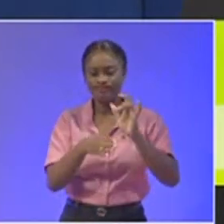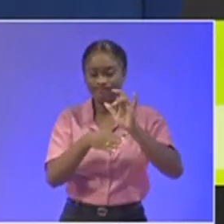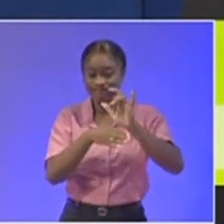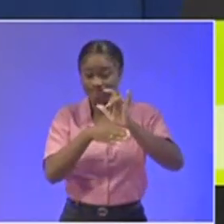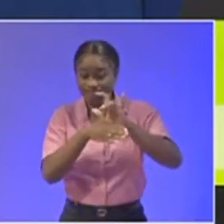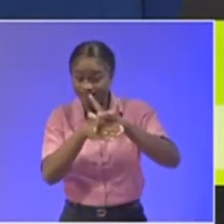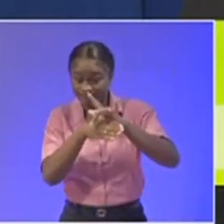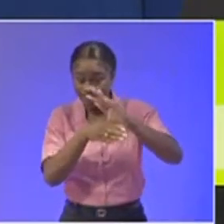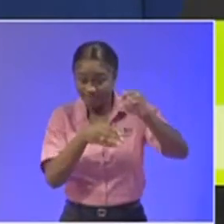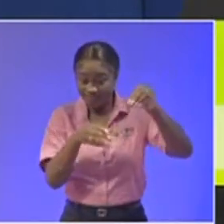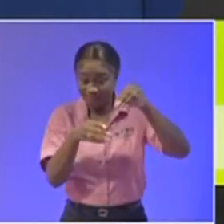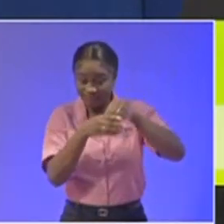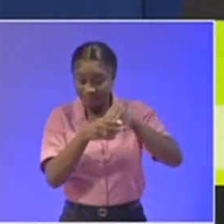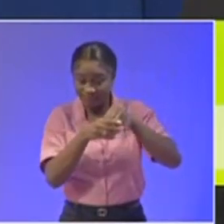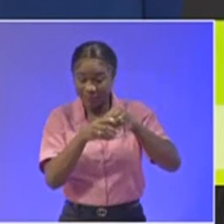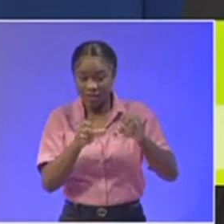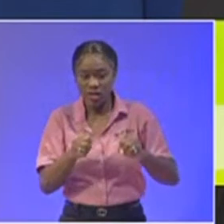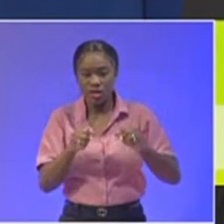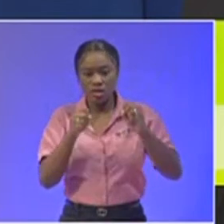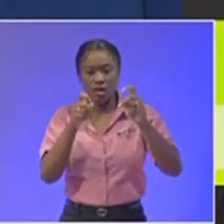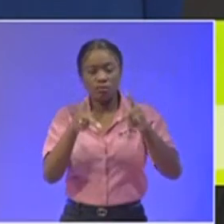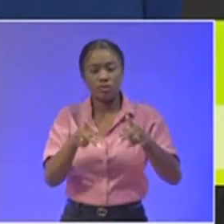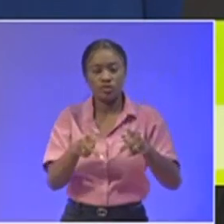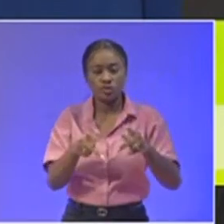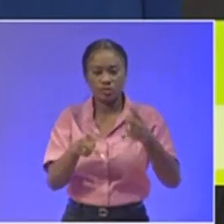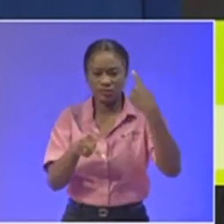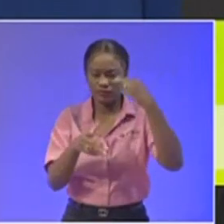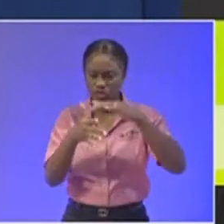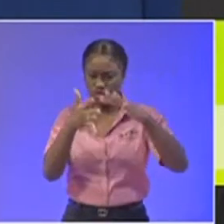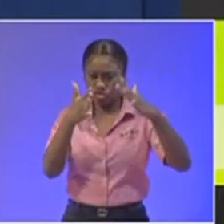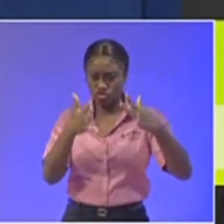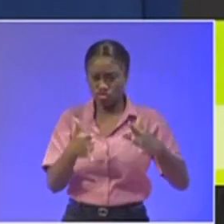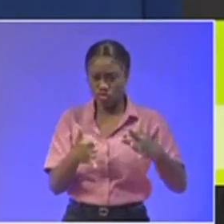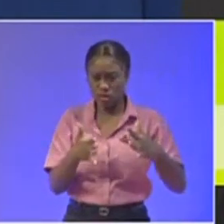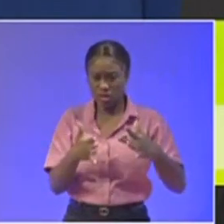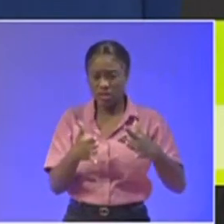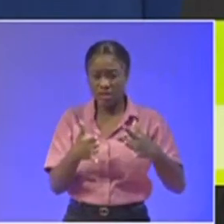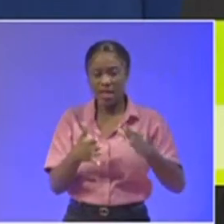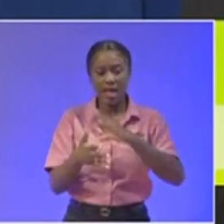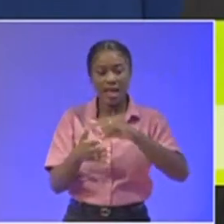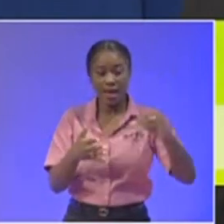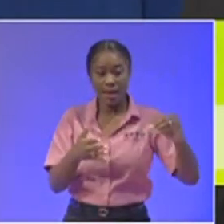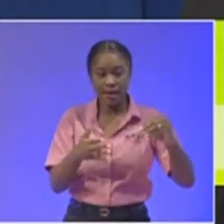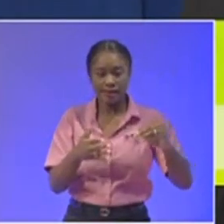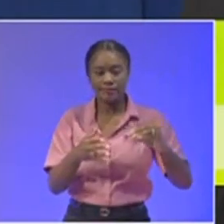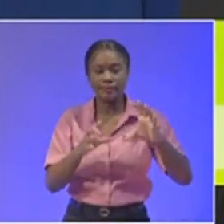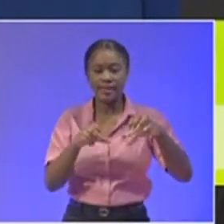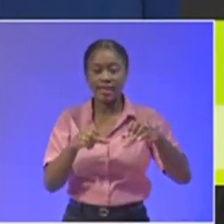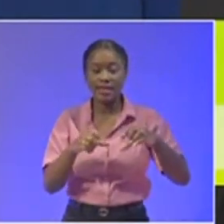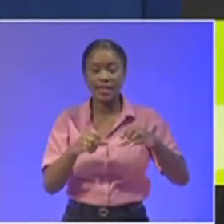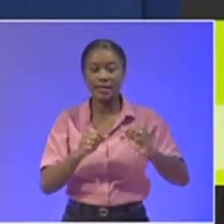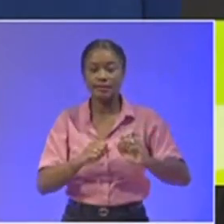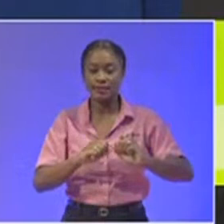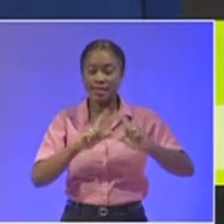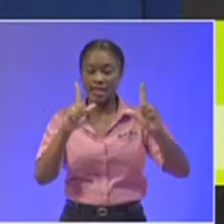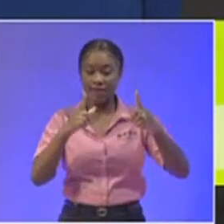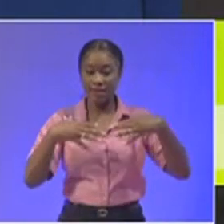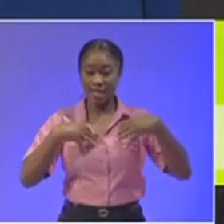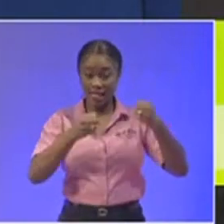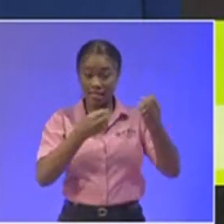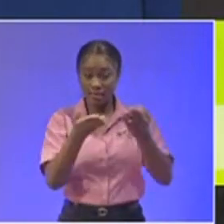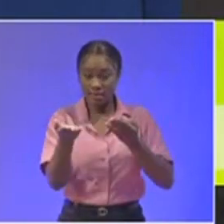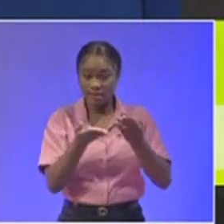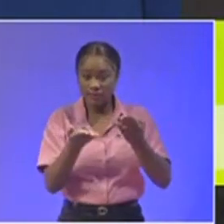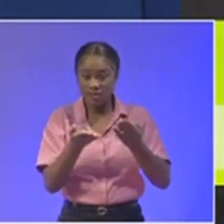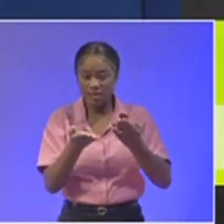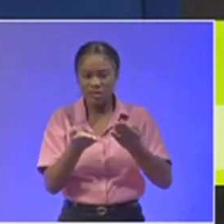intervention, opportunities for early intervention for our students, as well as access to allied health services for our students who